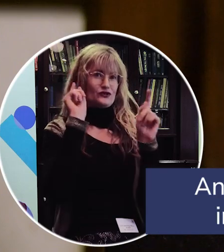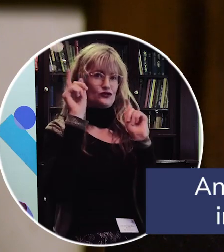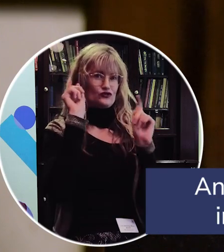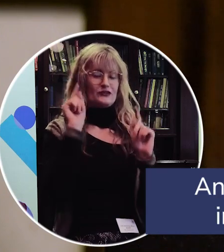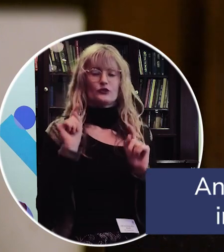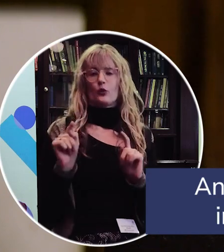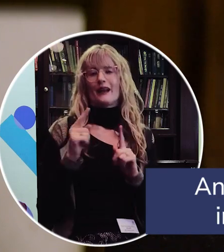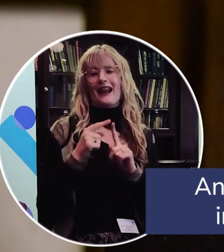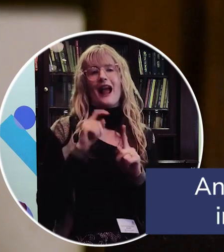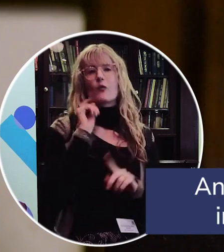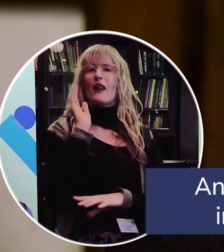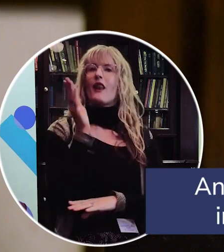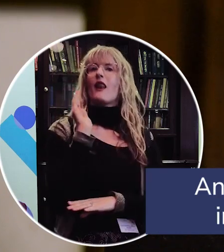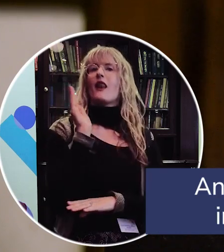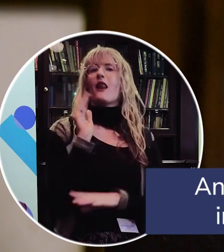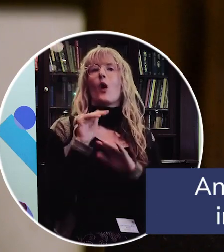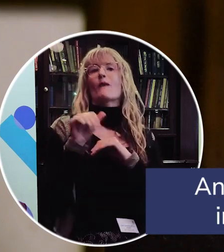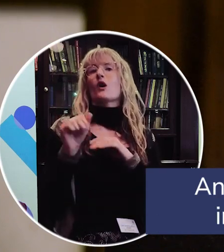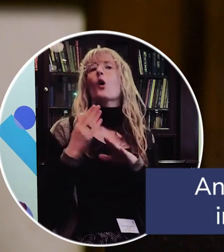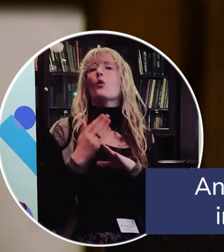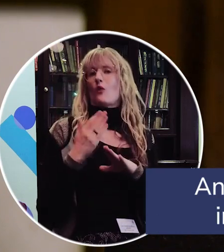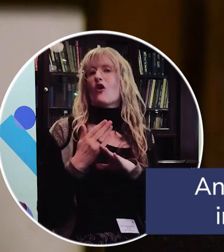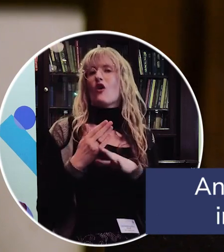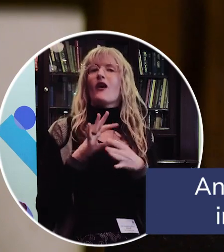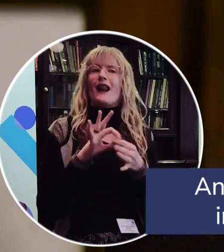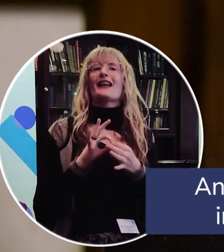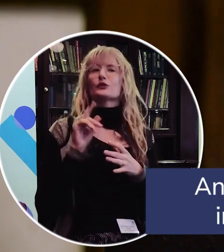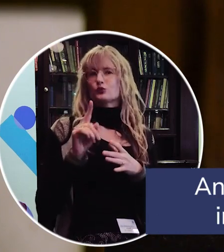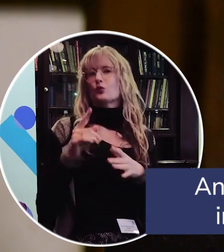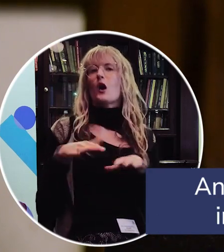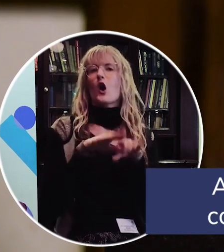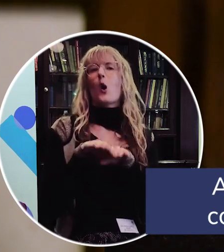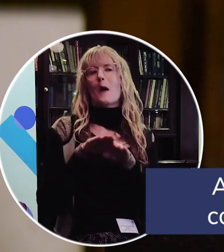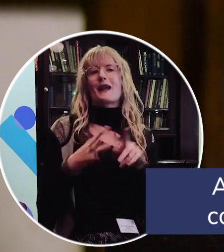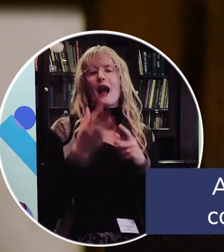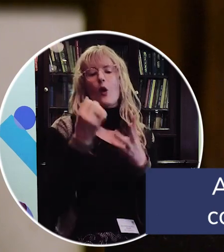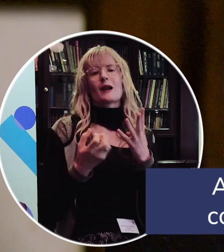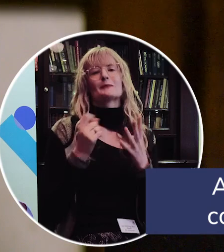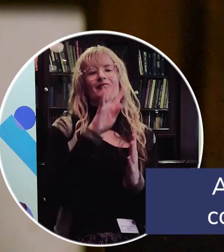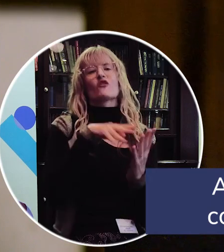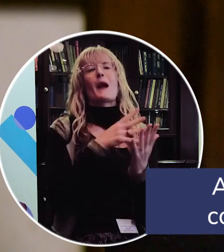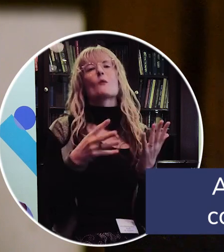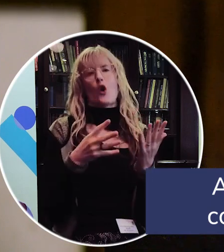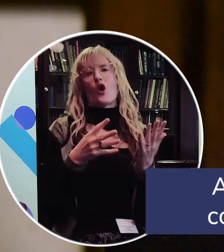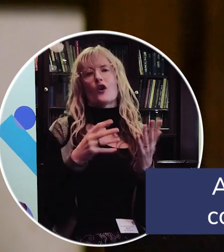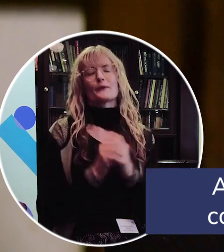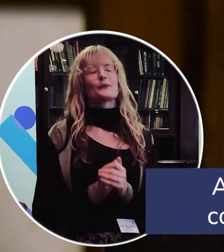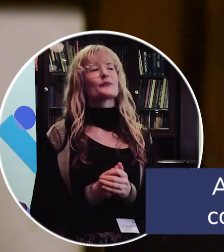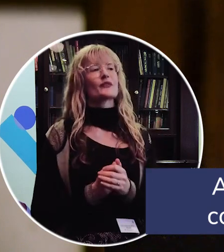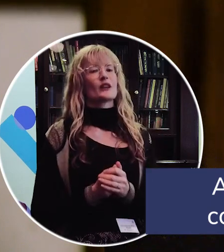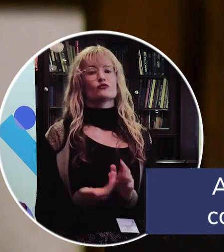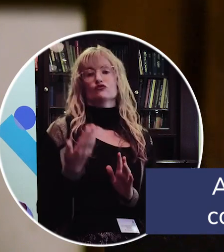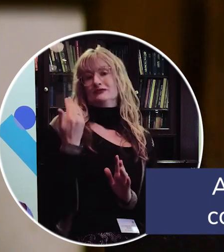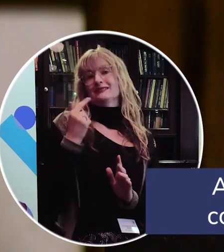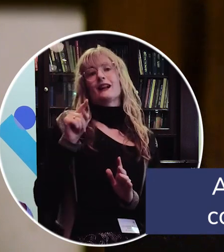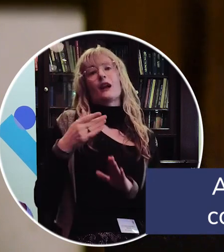to us today about her work in developing a common outcomes framework. And more recently, she's been working with